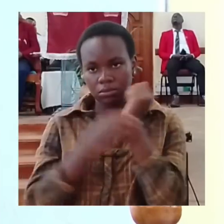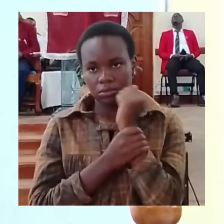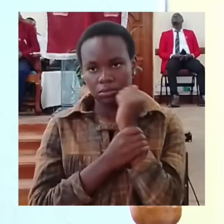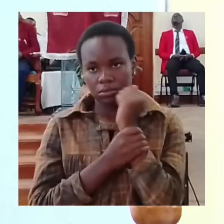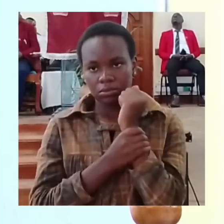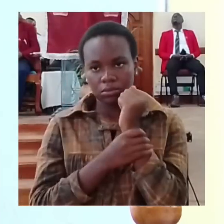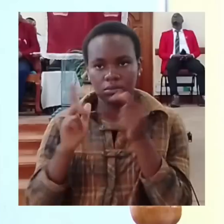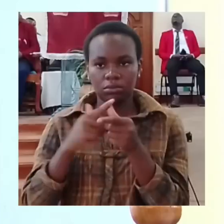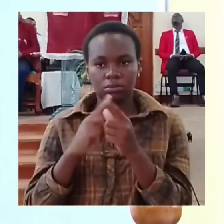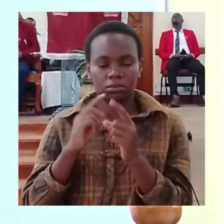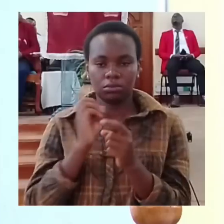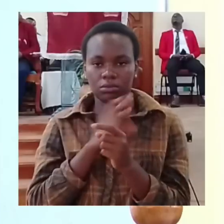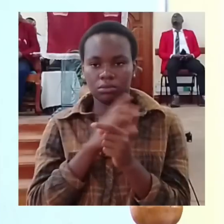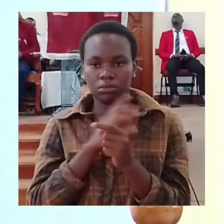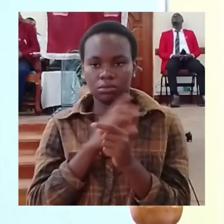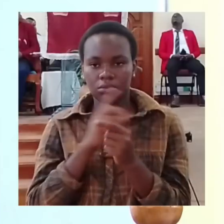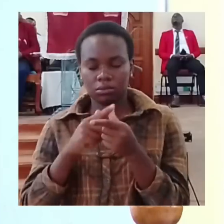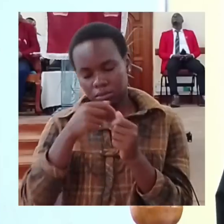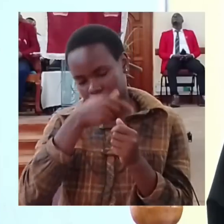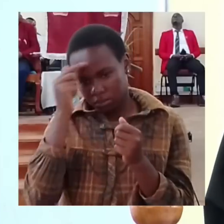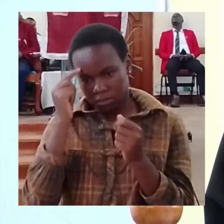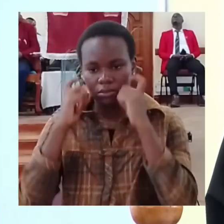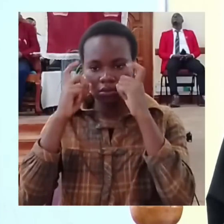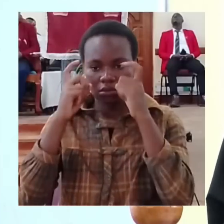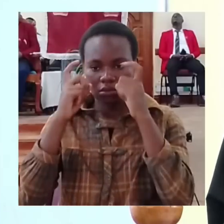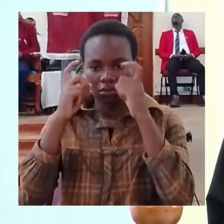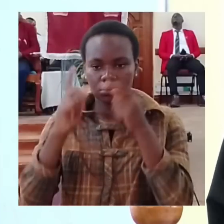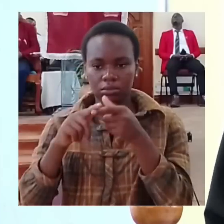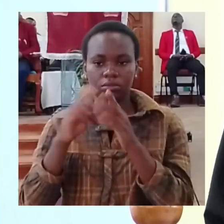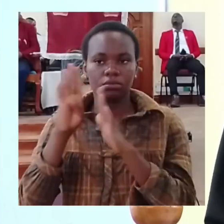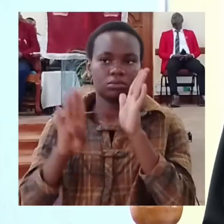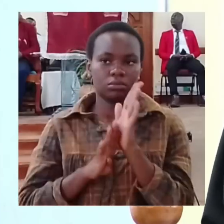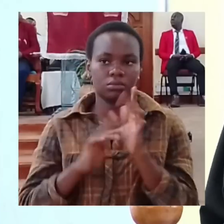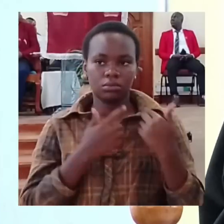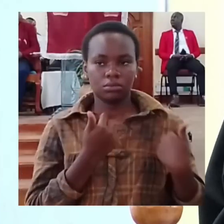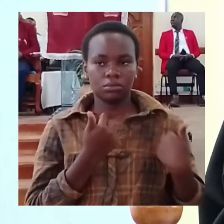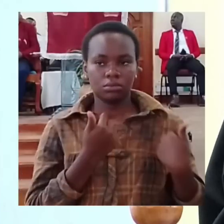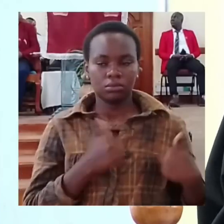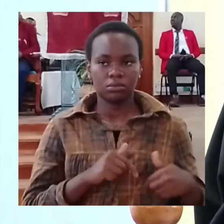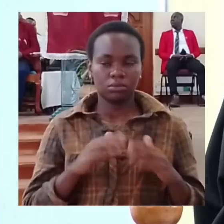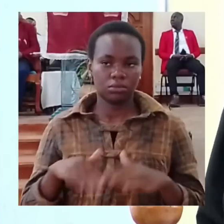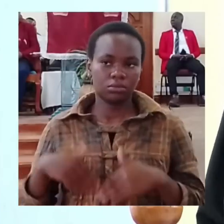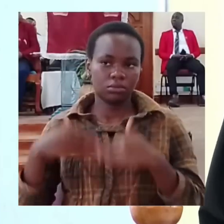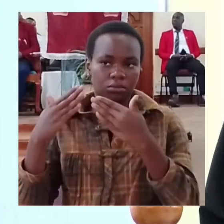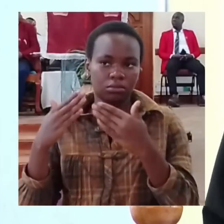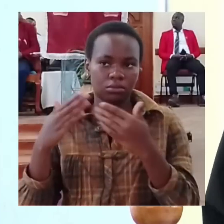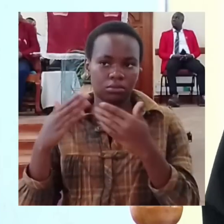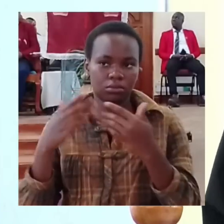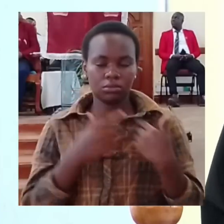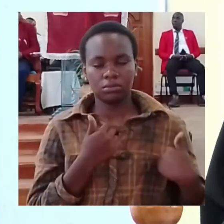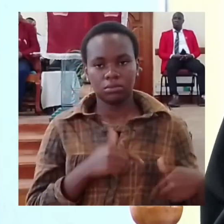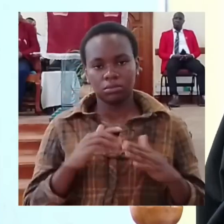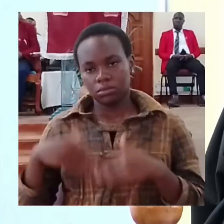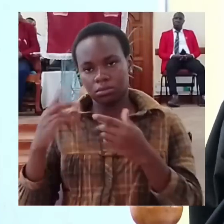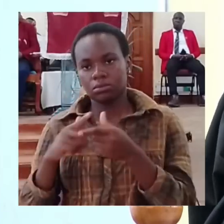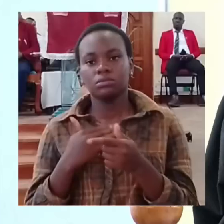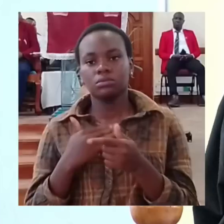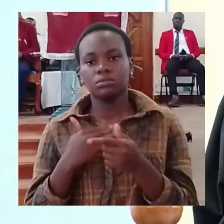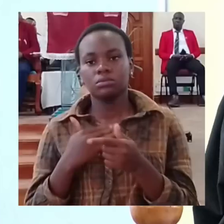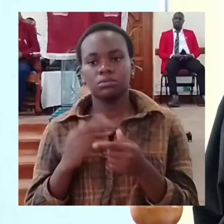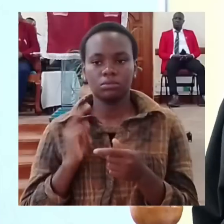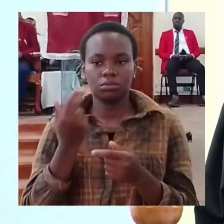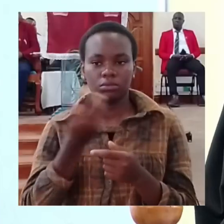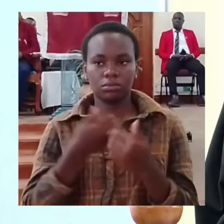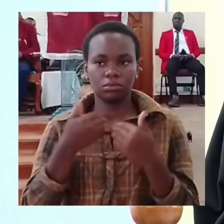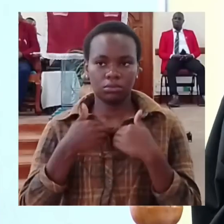blame others because of our sins. But the Bible teaches us about the heart of David, the heart that God would want us to have.